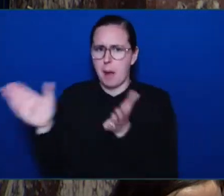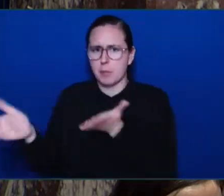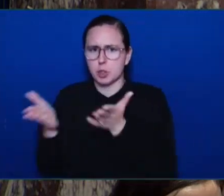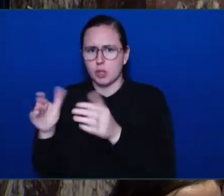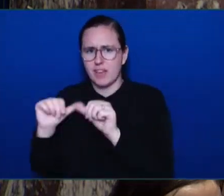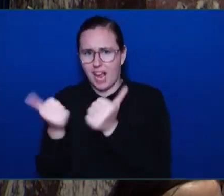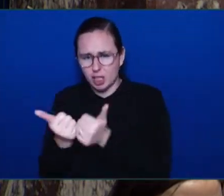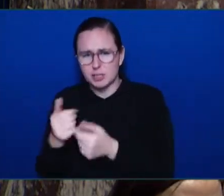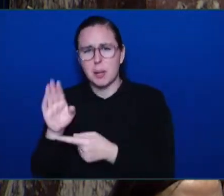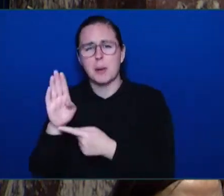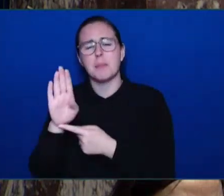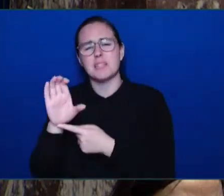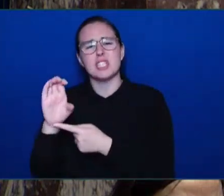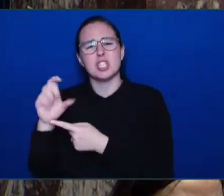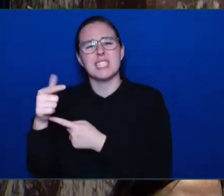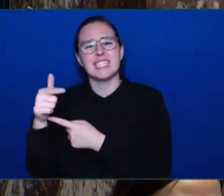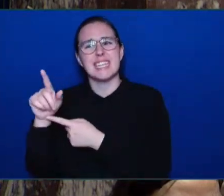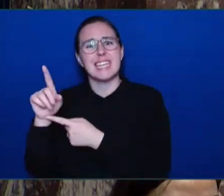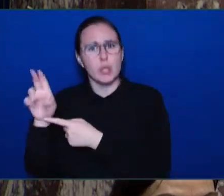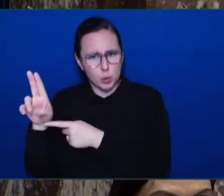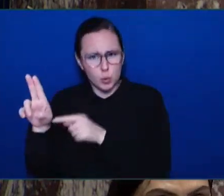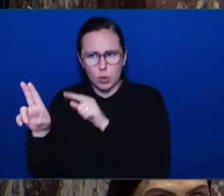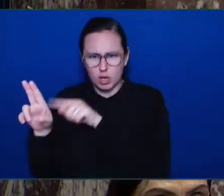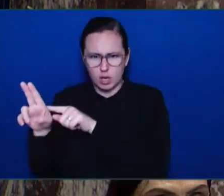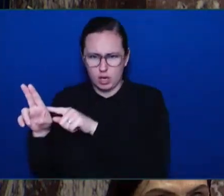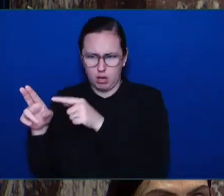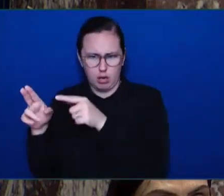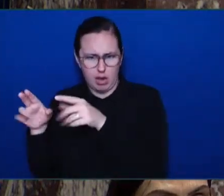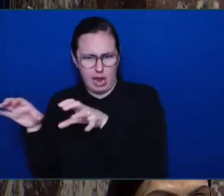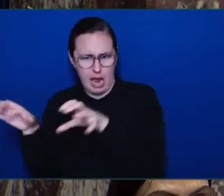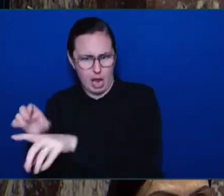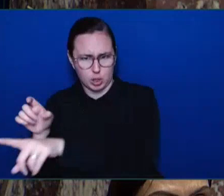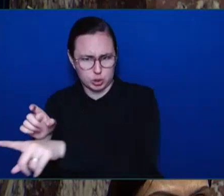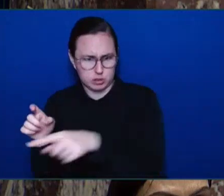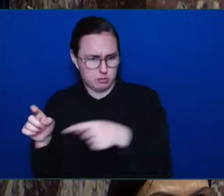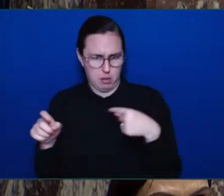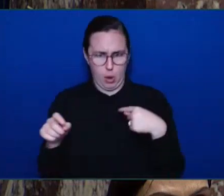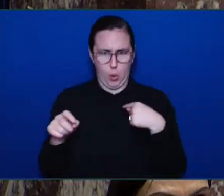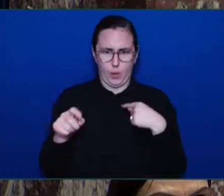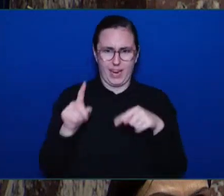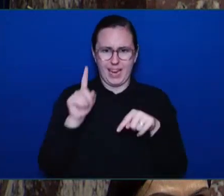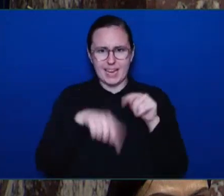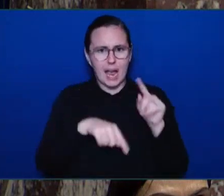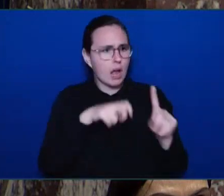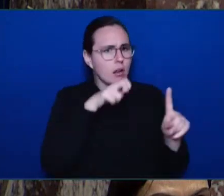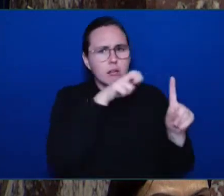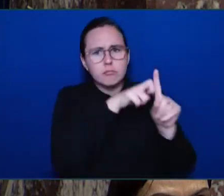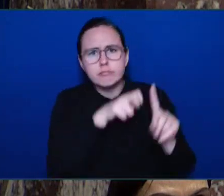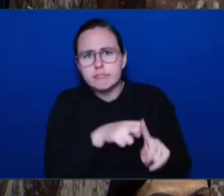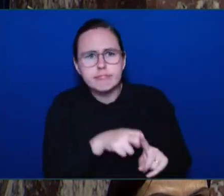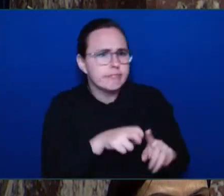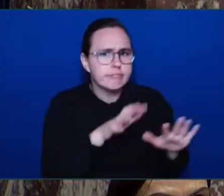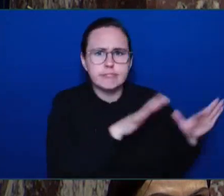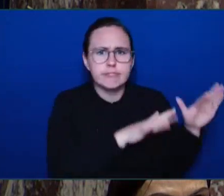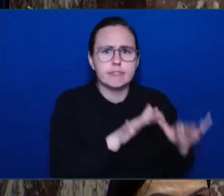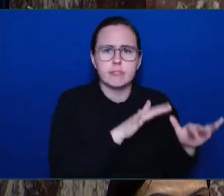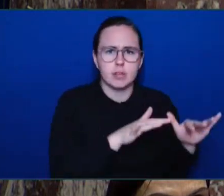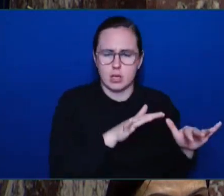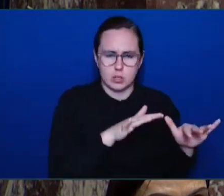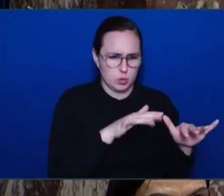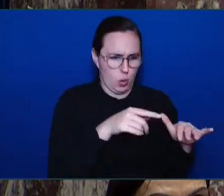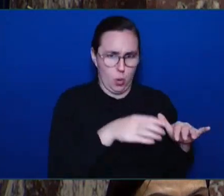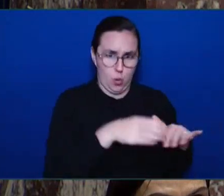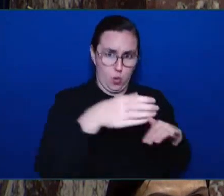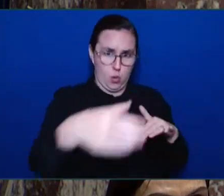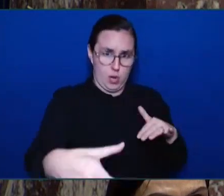ability to access information or influence investigations over environmental crimes. The provincial government would be subject to